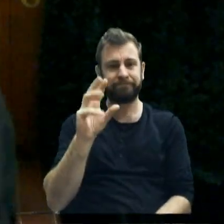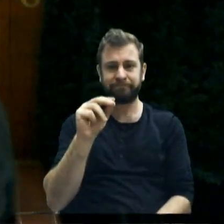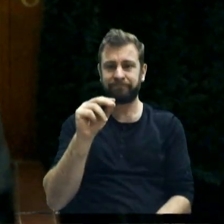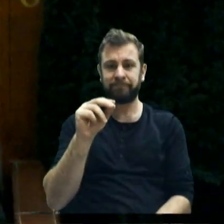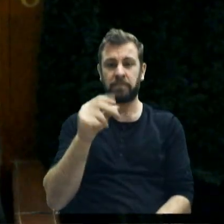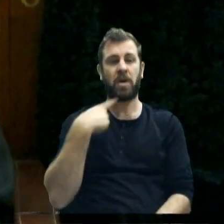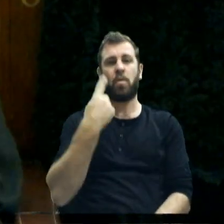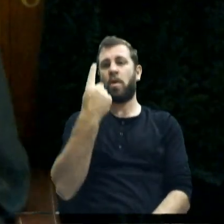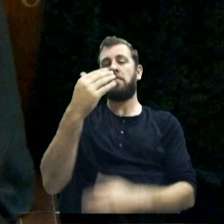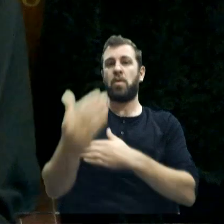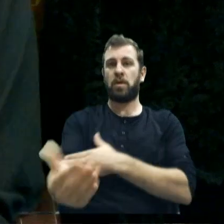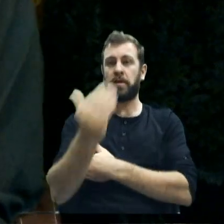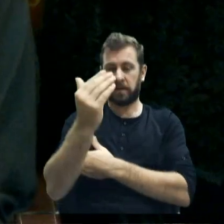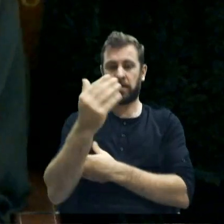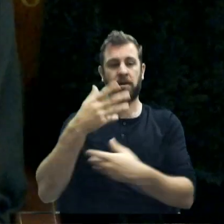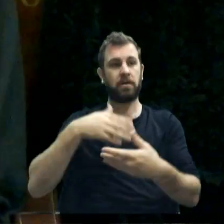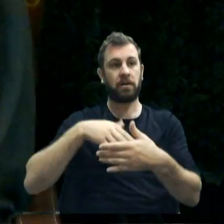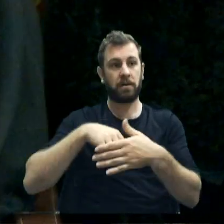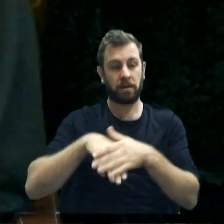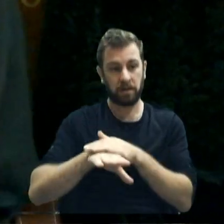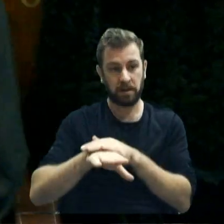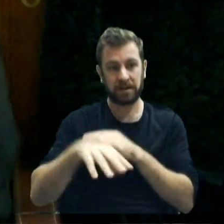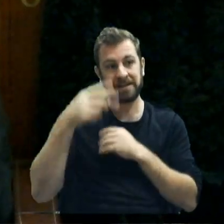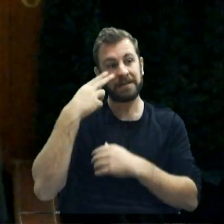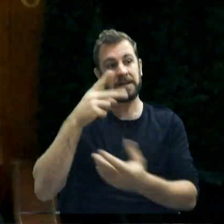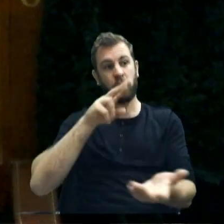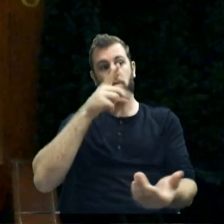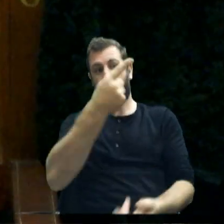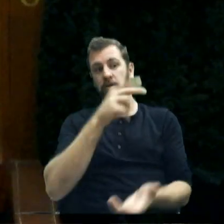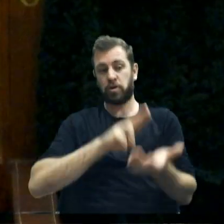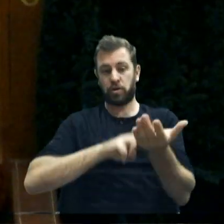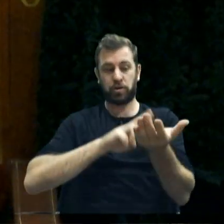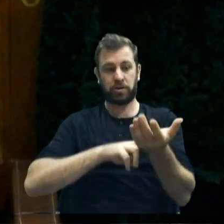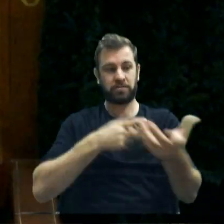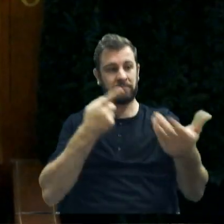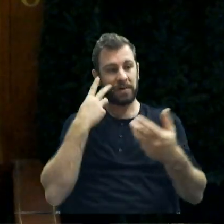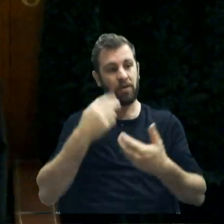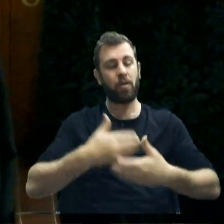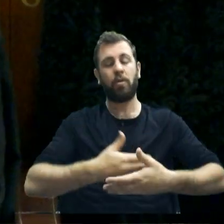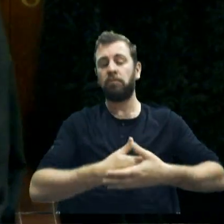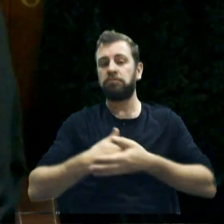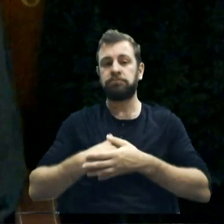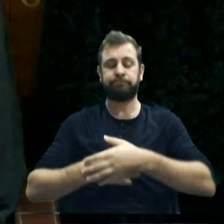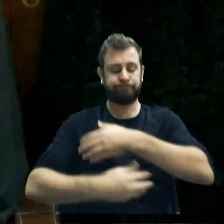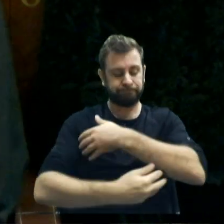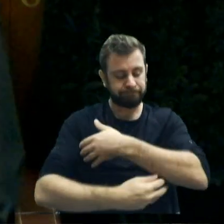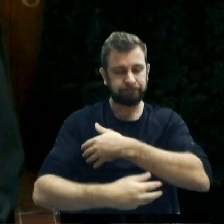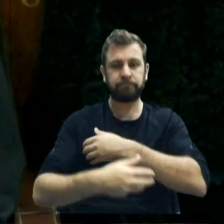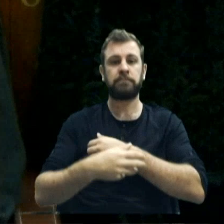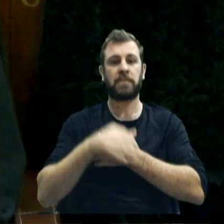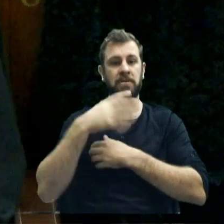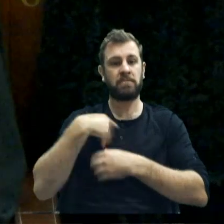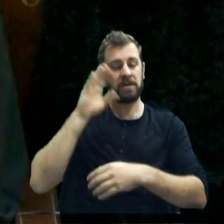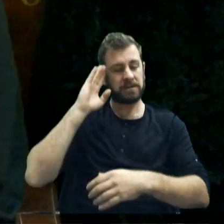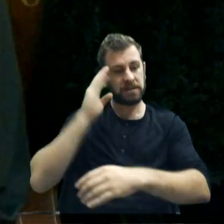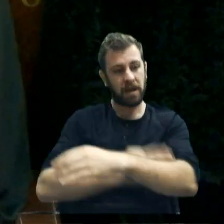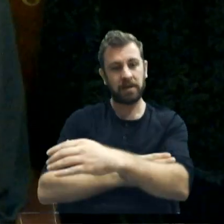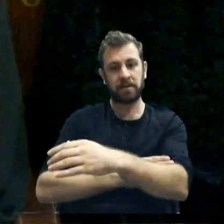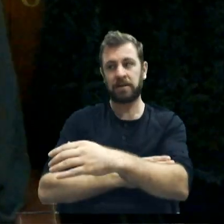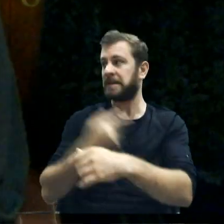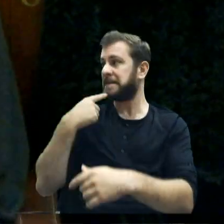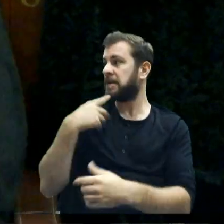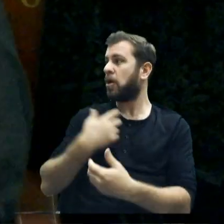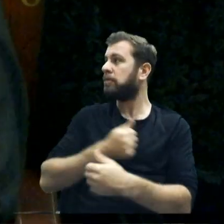walking in and seeing this nurse, you know, holding and cuddling with my son, and she would say, "I'm